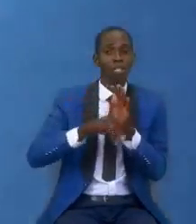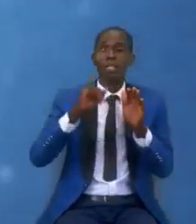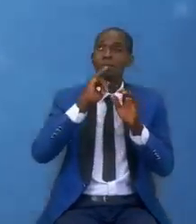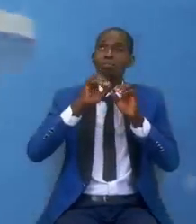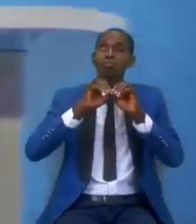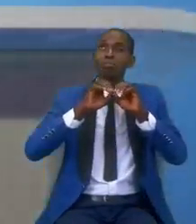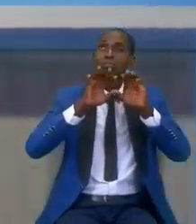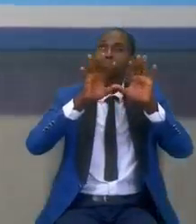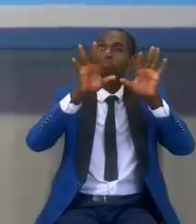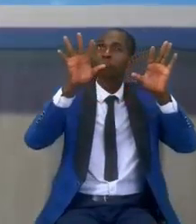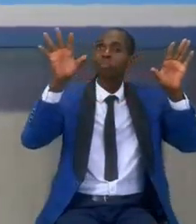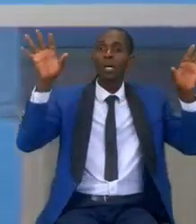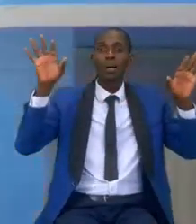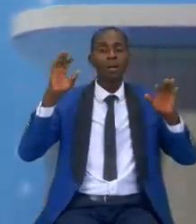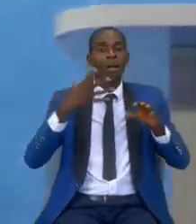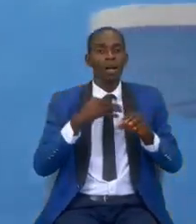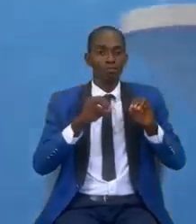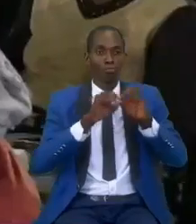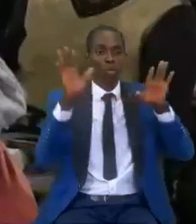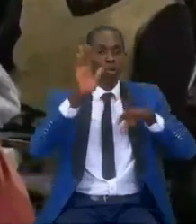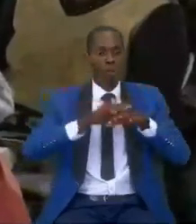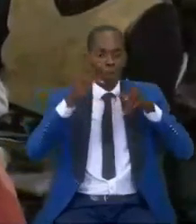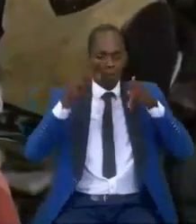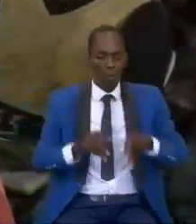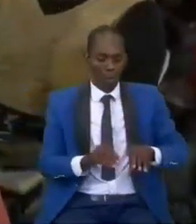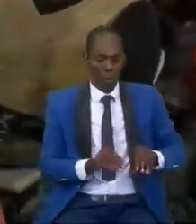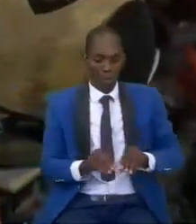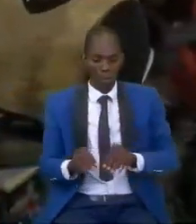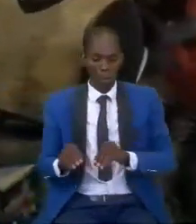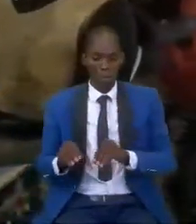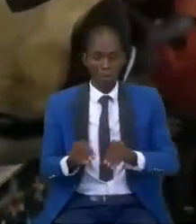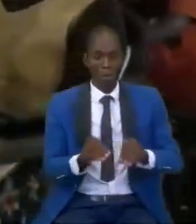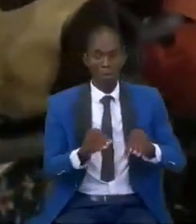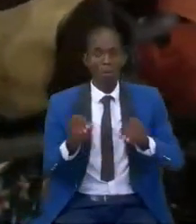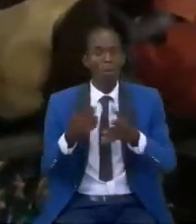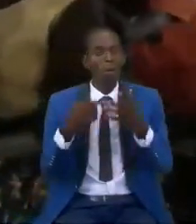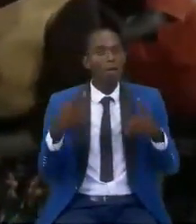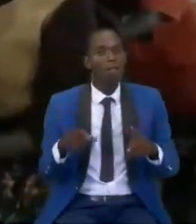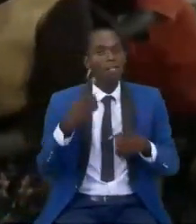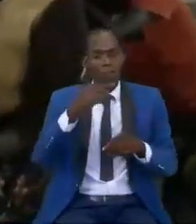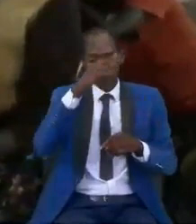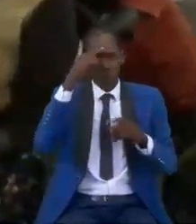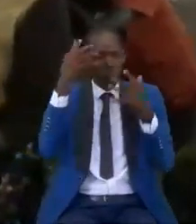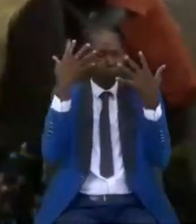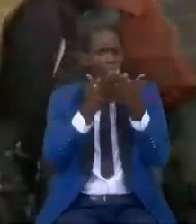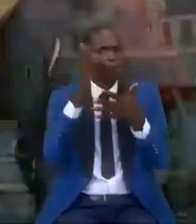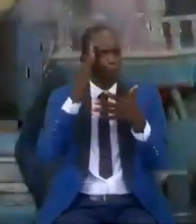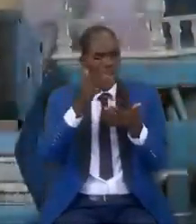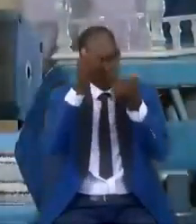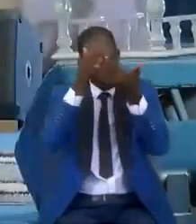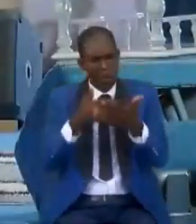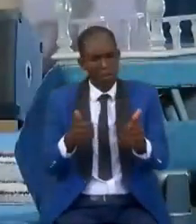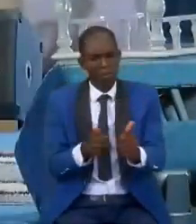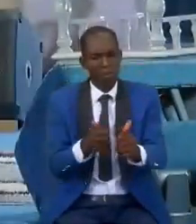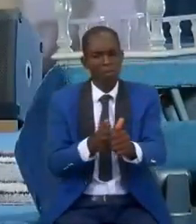and moving, the shadow will keep on following. Yeah. Therefore it says, preacher, I send you,